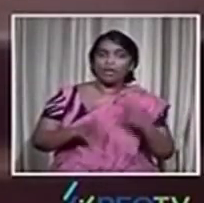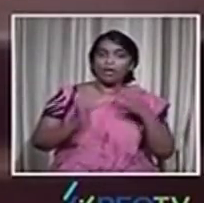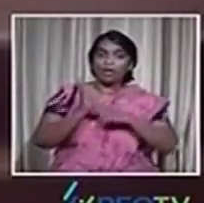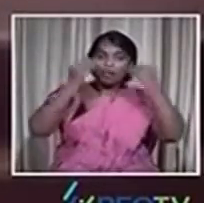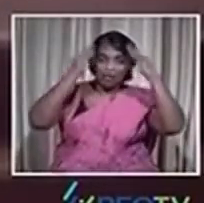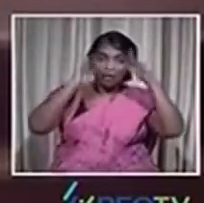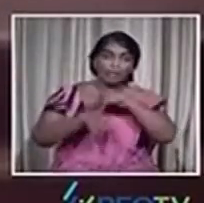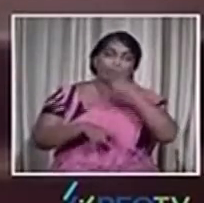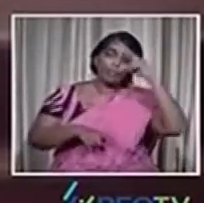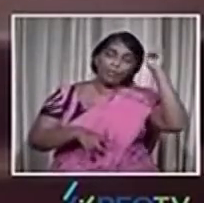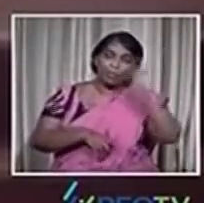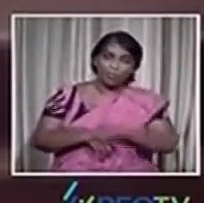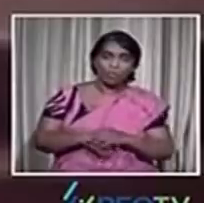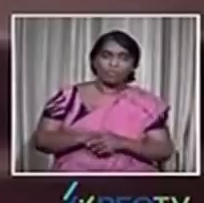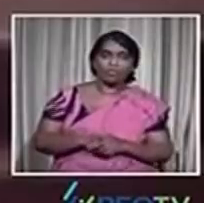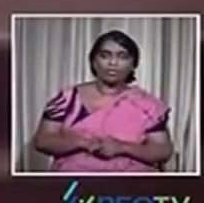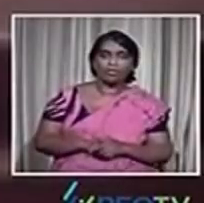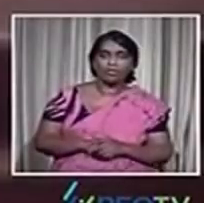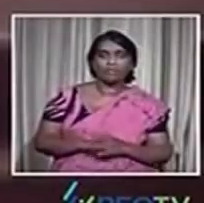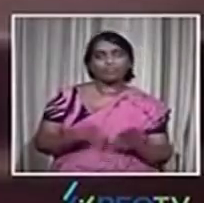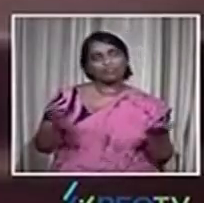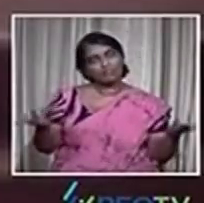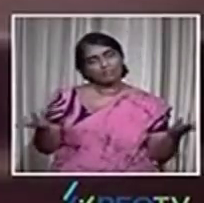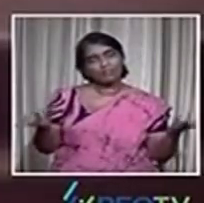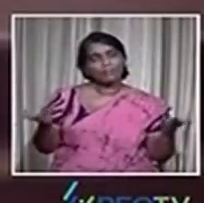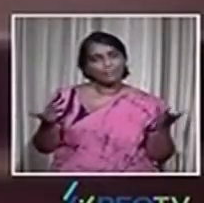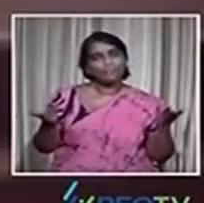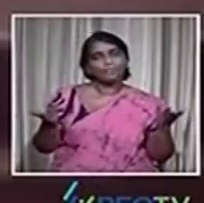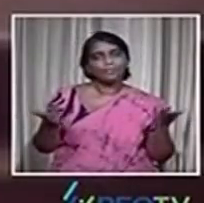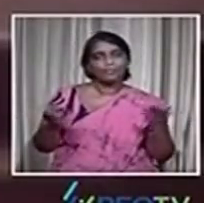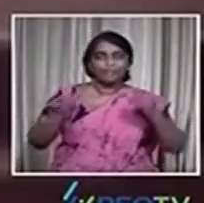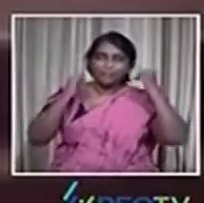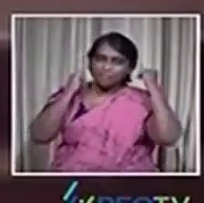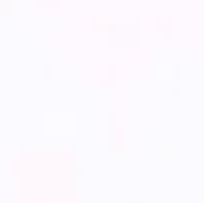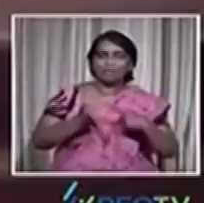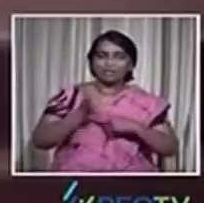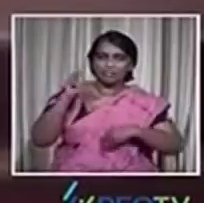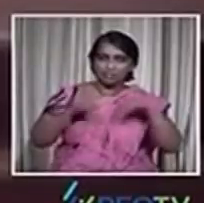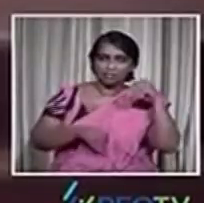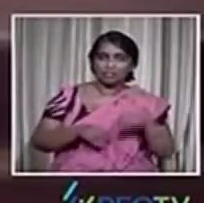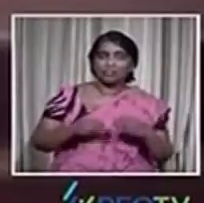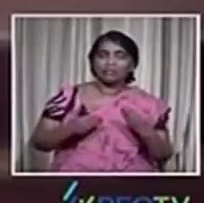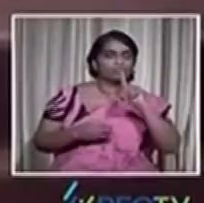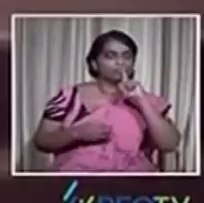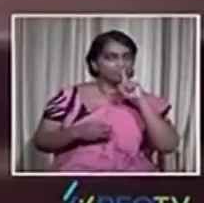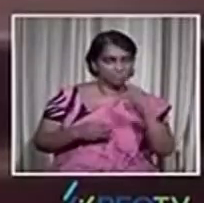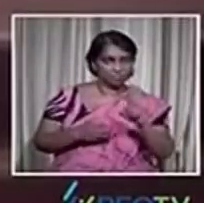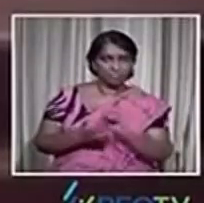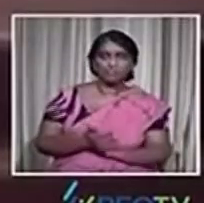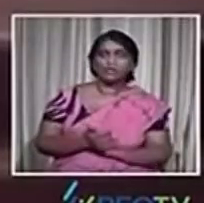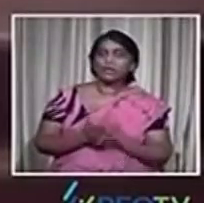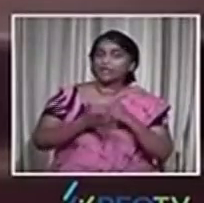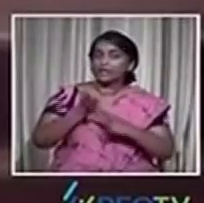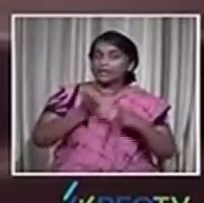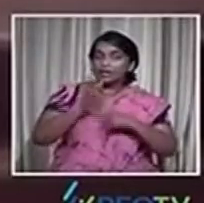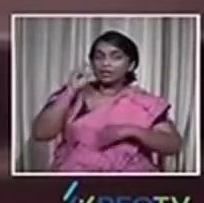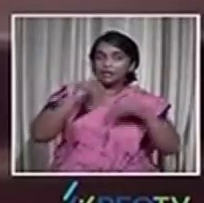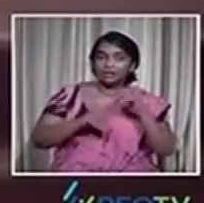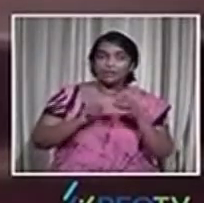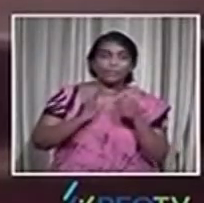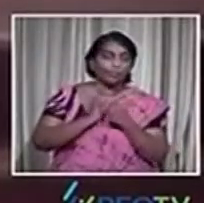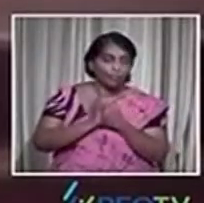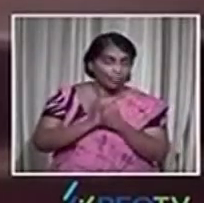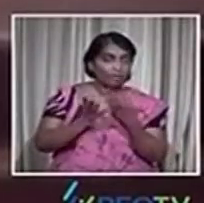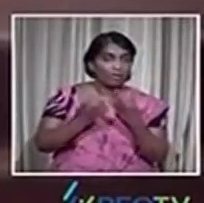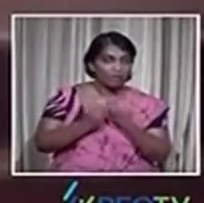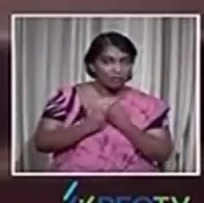decision. Parliament was functioning till late last night. How much did that cost? There was no result. Not one politician from any party